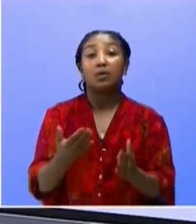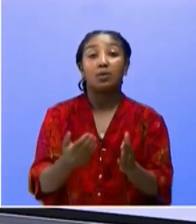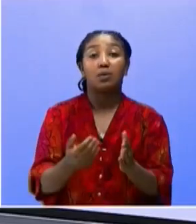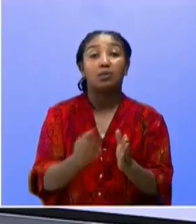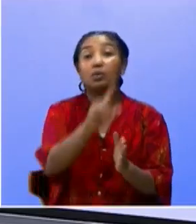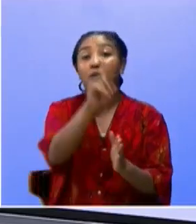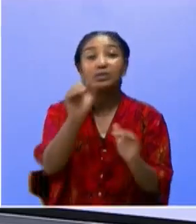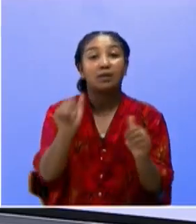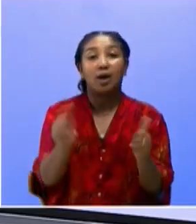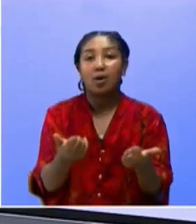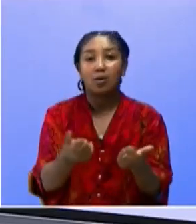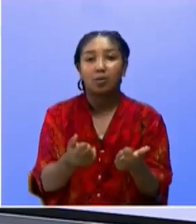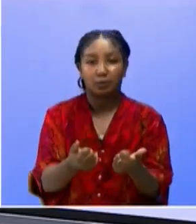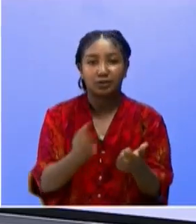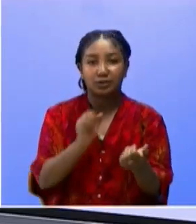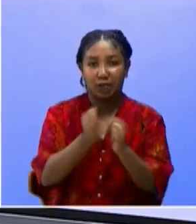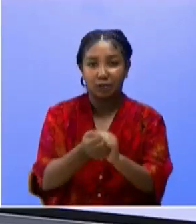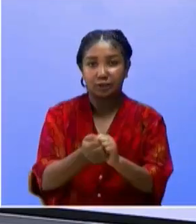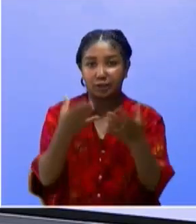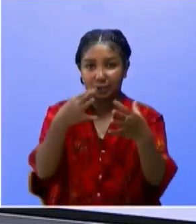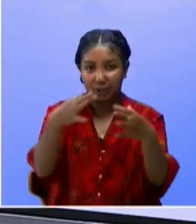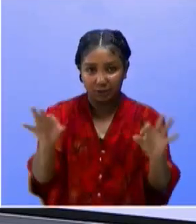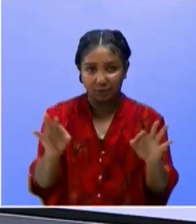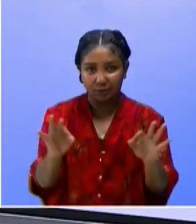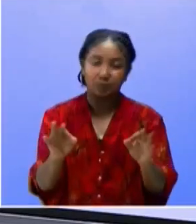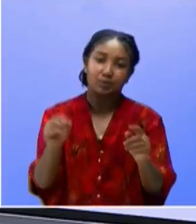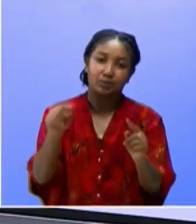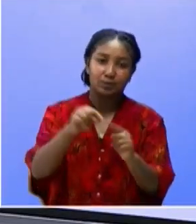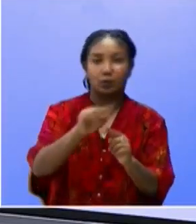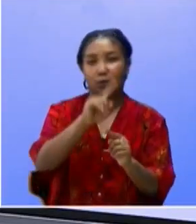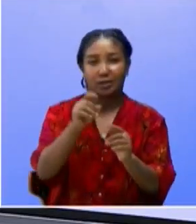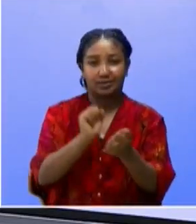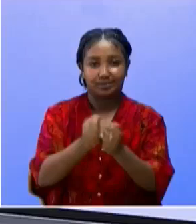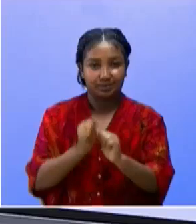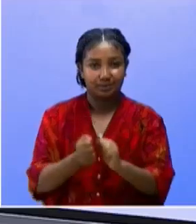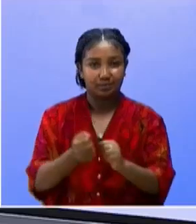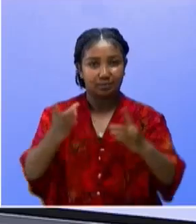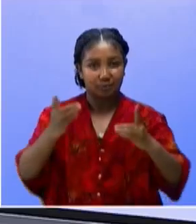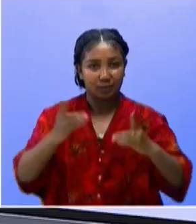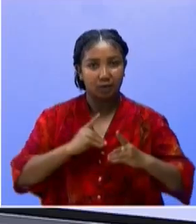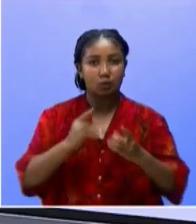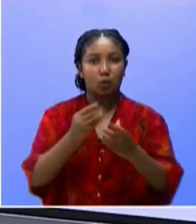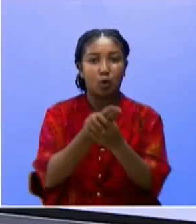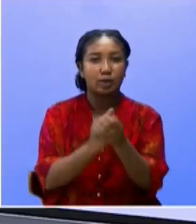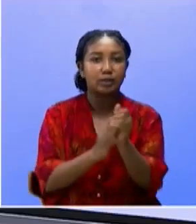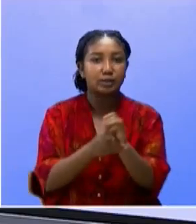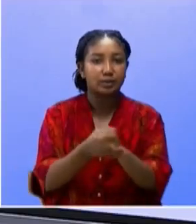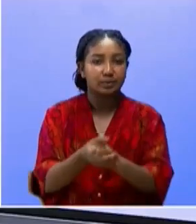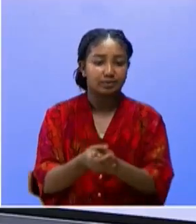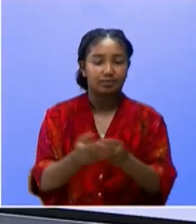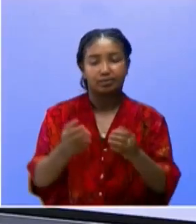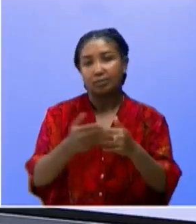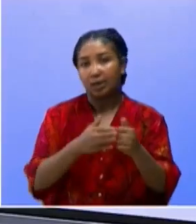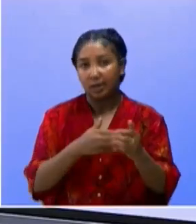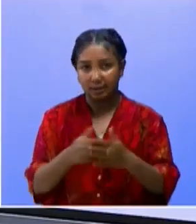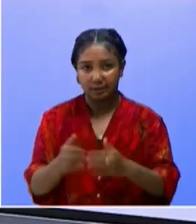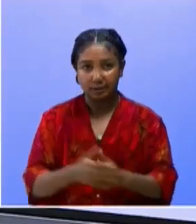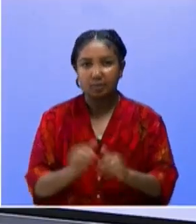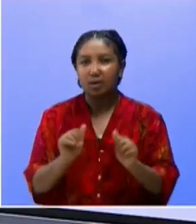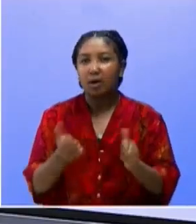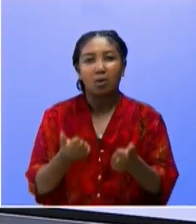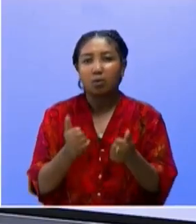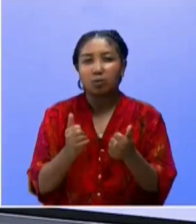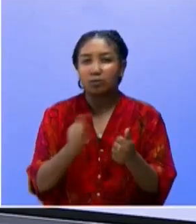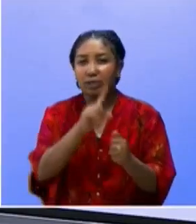or question sentence. Let us change these sentences into question. I had washed my hands. How do we